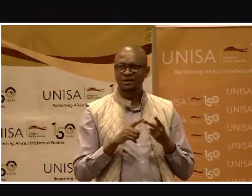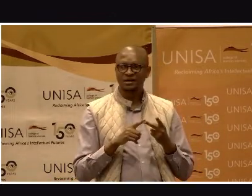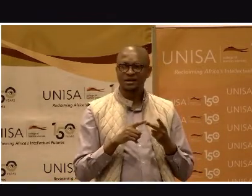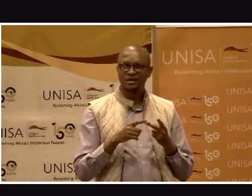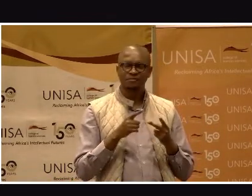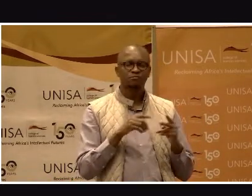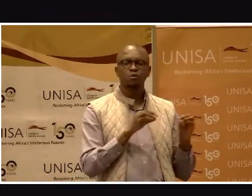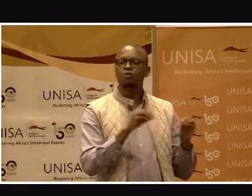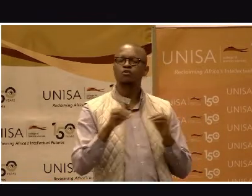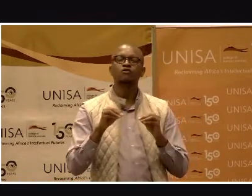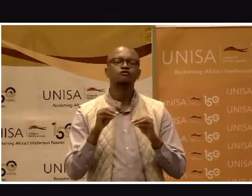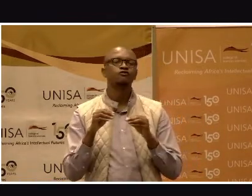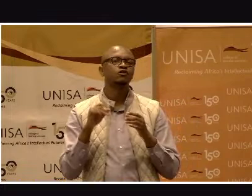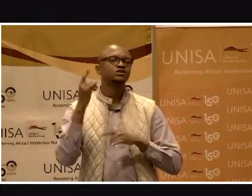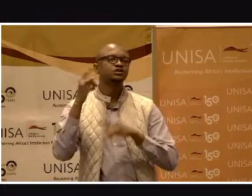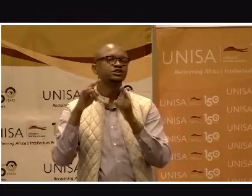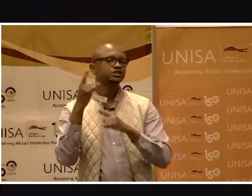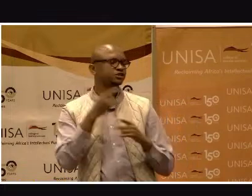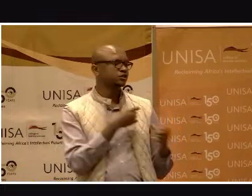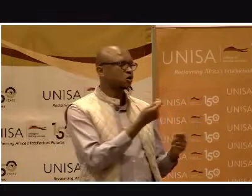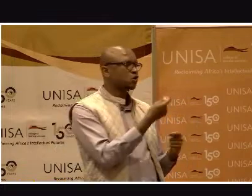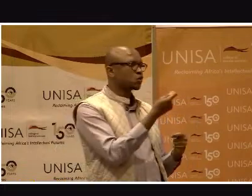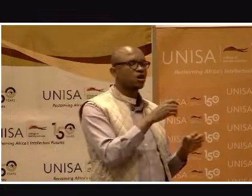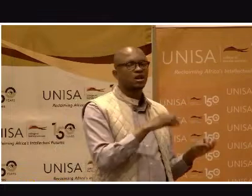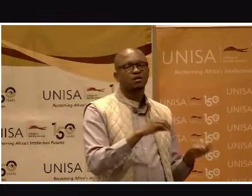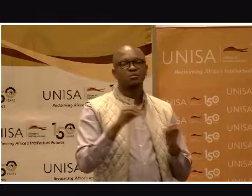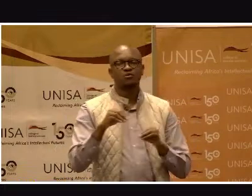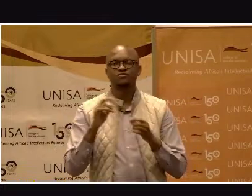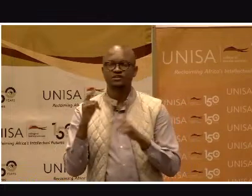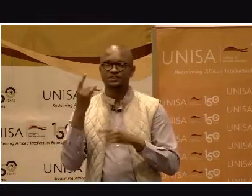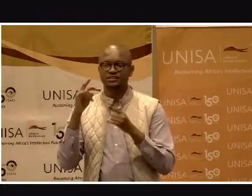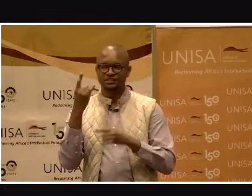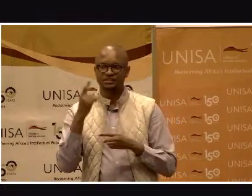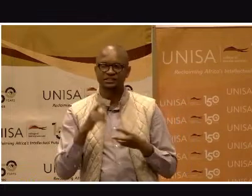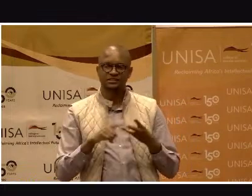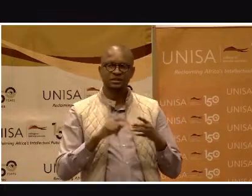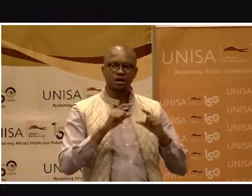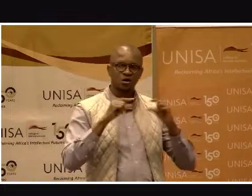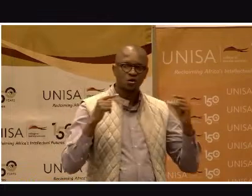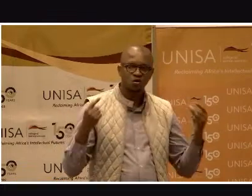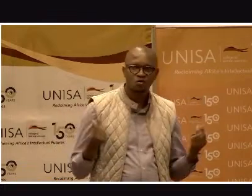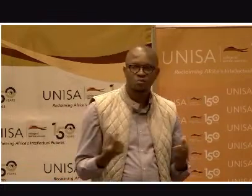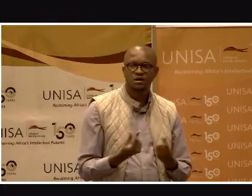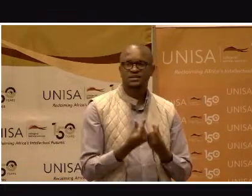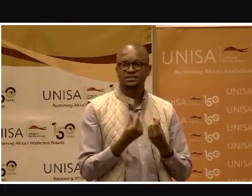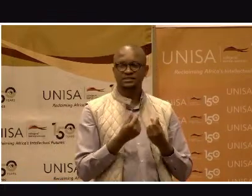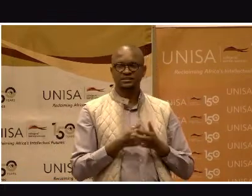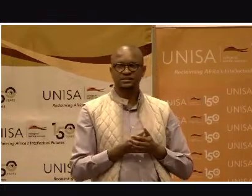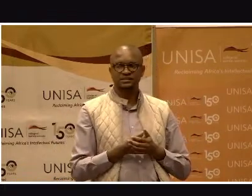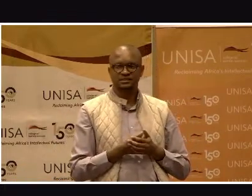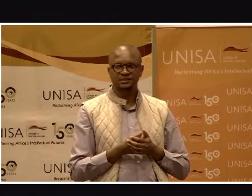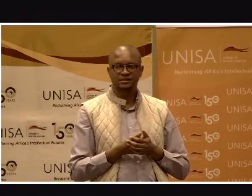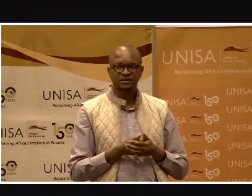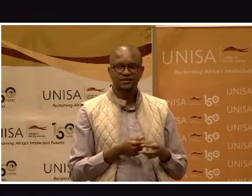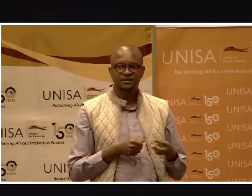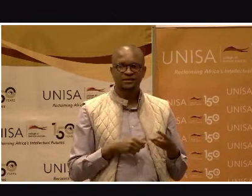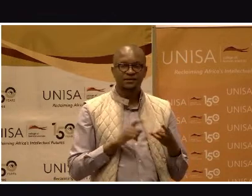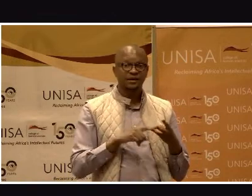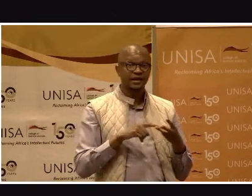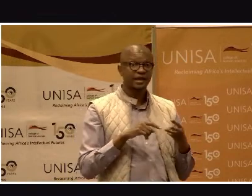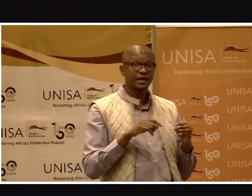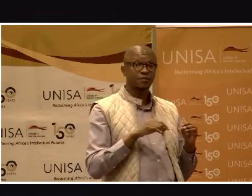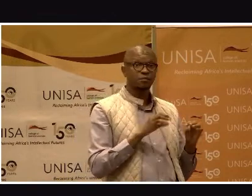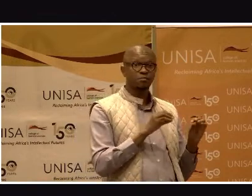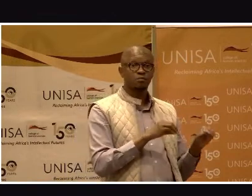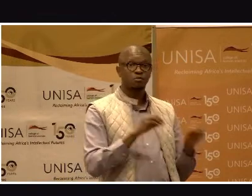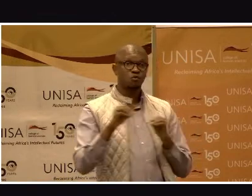We started to be fed by the middle of the 20th century. Urbanization drive people away from the ancestral